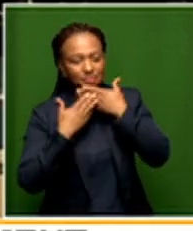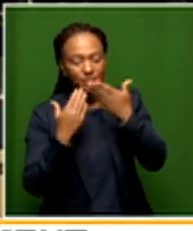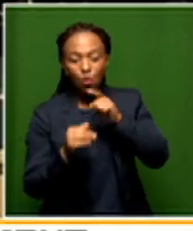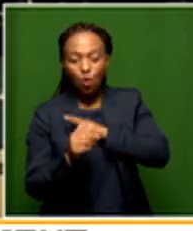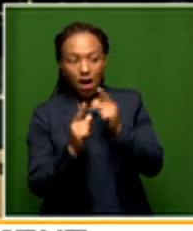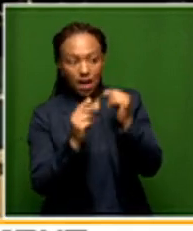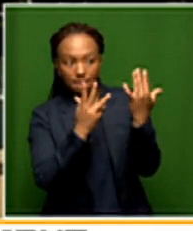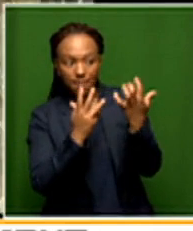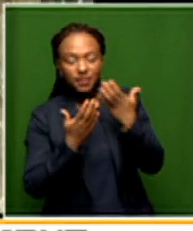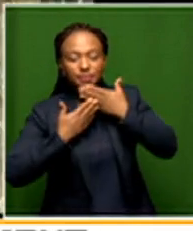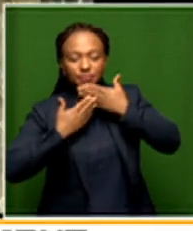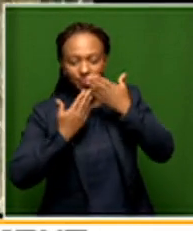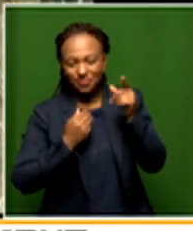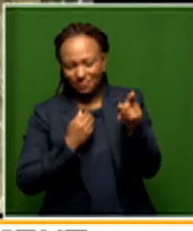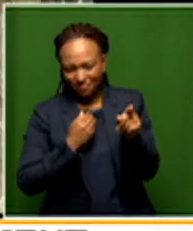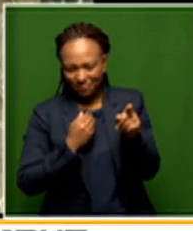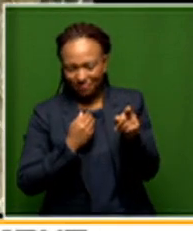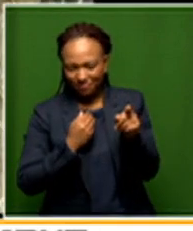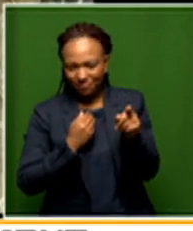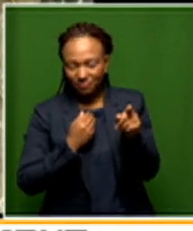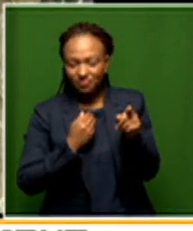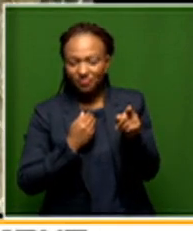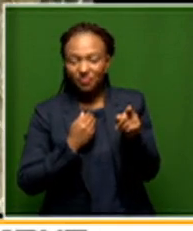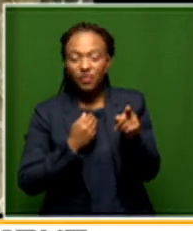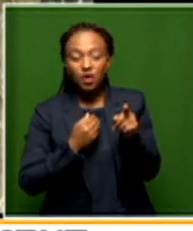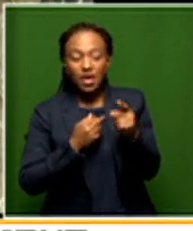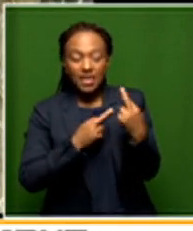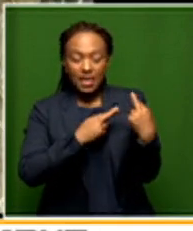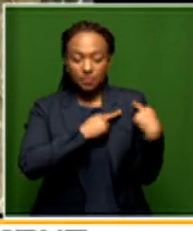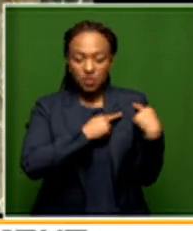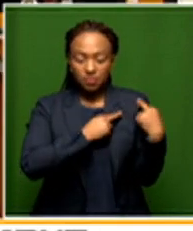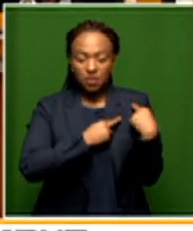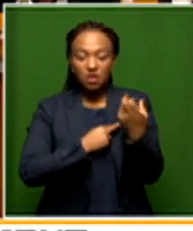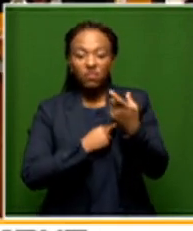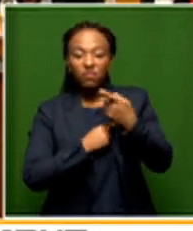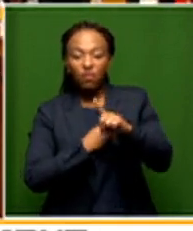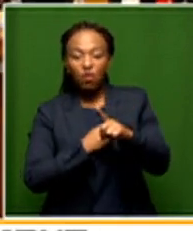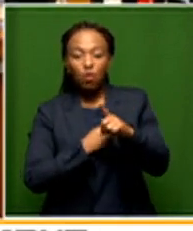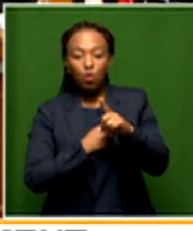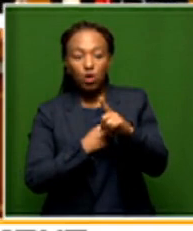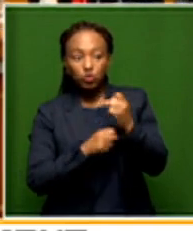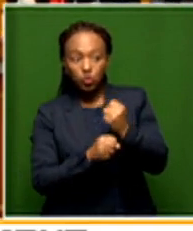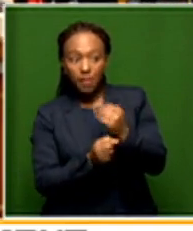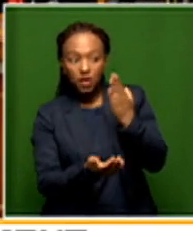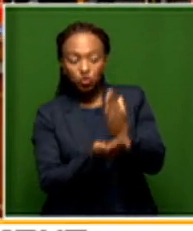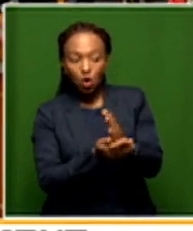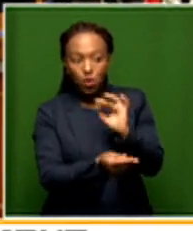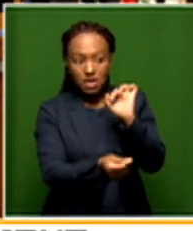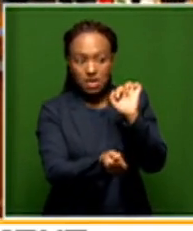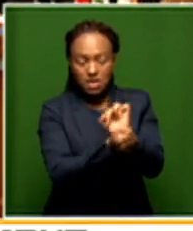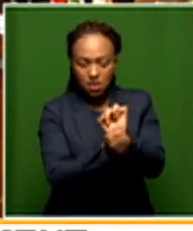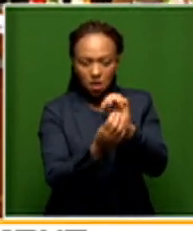no budget for it. And the task of securing a conviction in a corruption